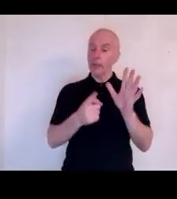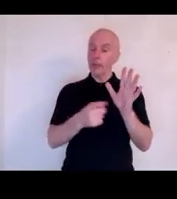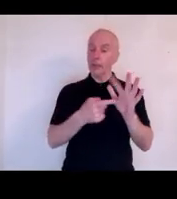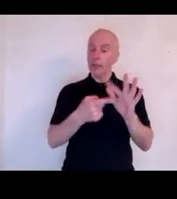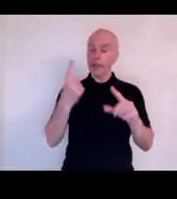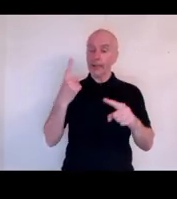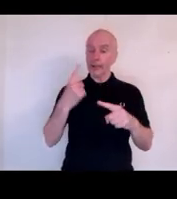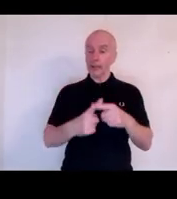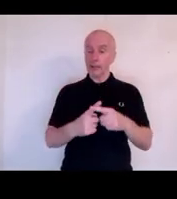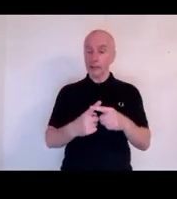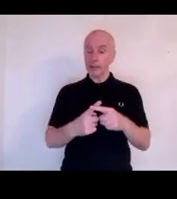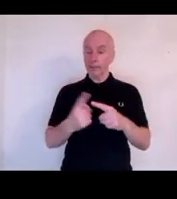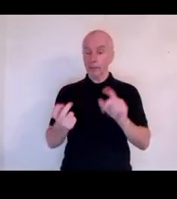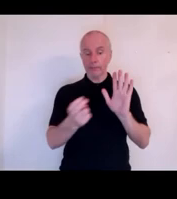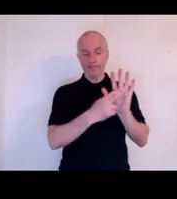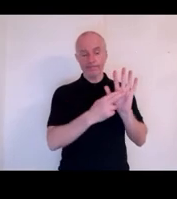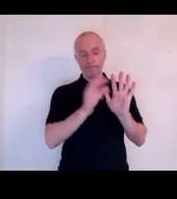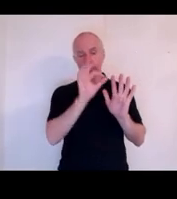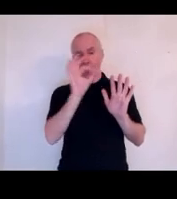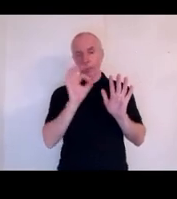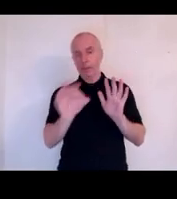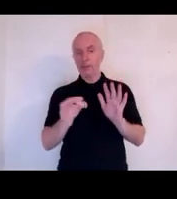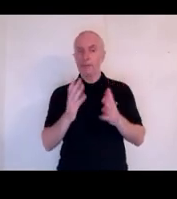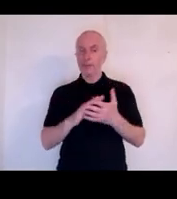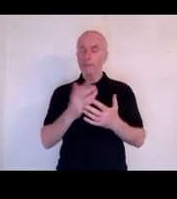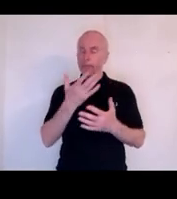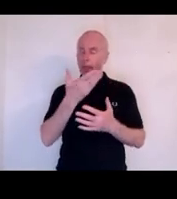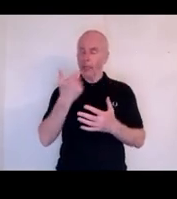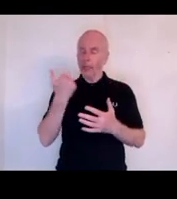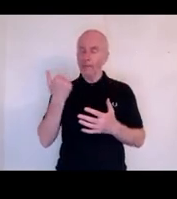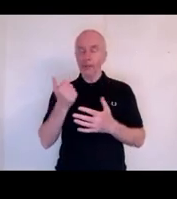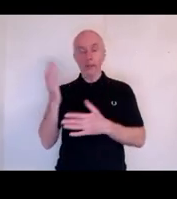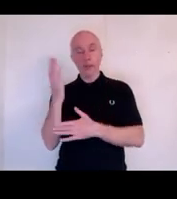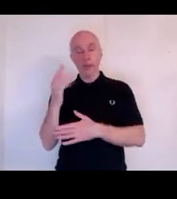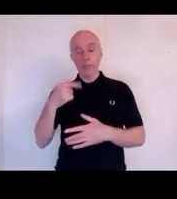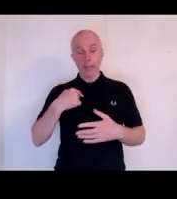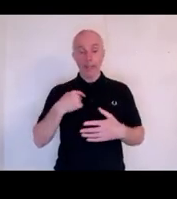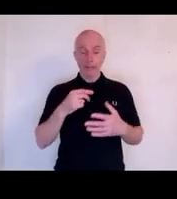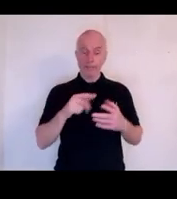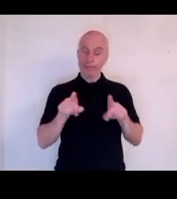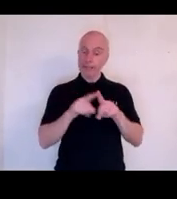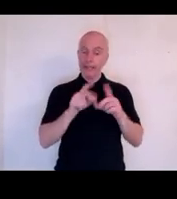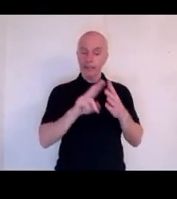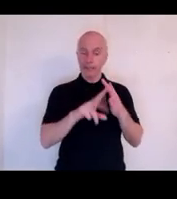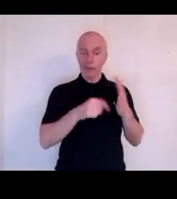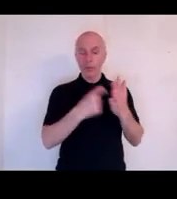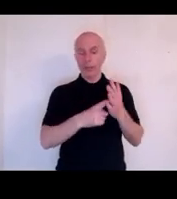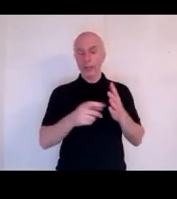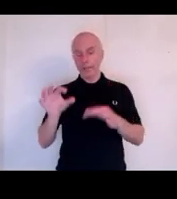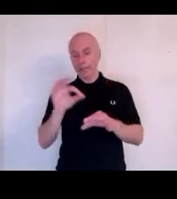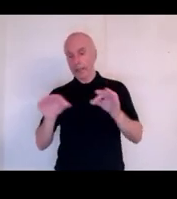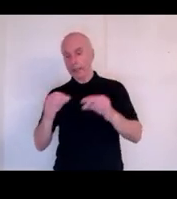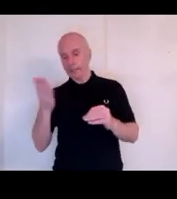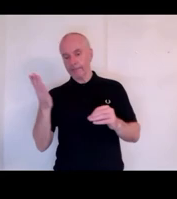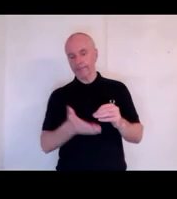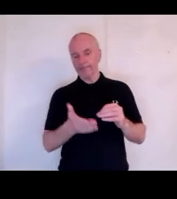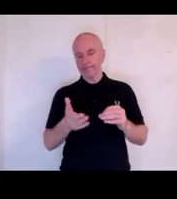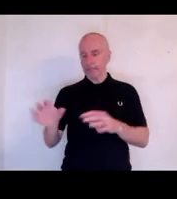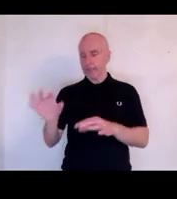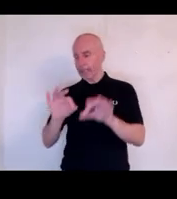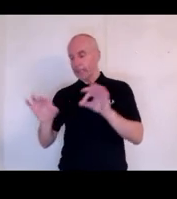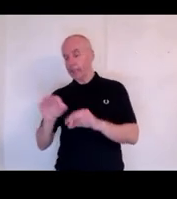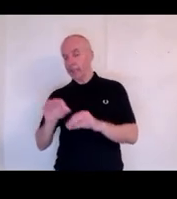question him. he says, Hi, Alan, lovely talk so far. I'm a fellow nuclear physicist slash materials scientist. Have you got a favourite